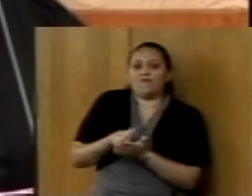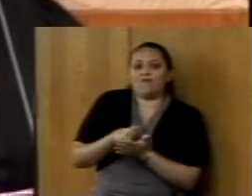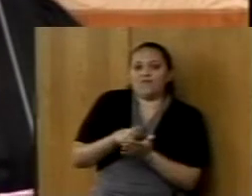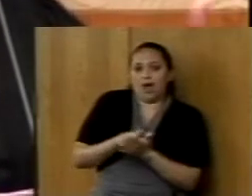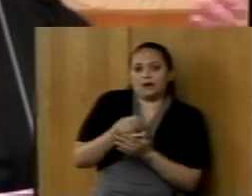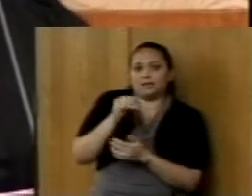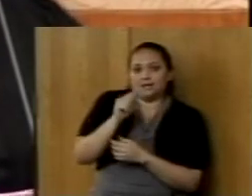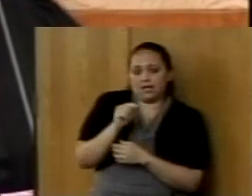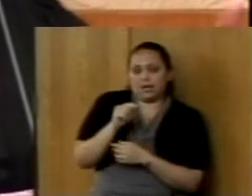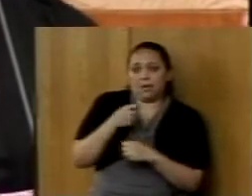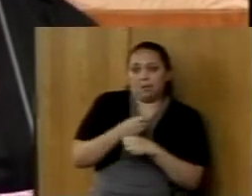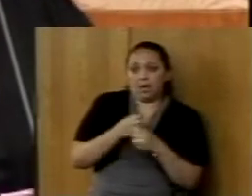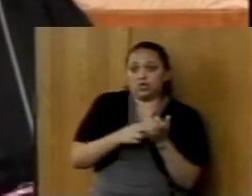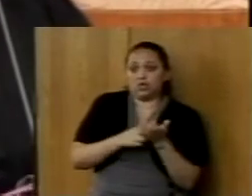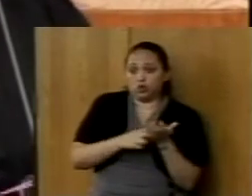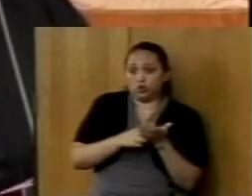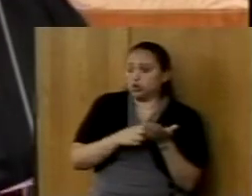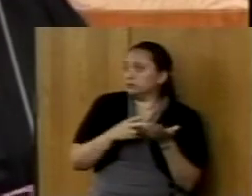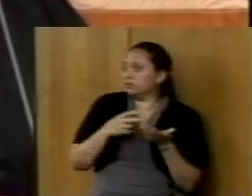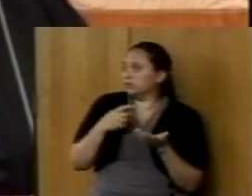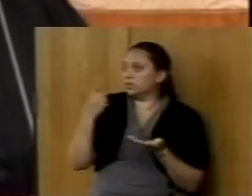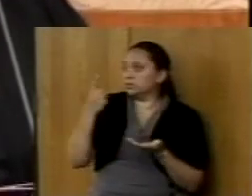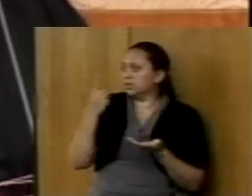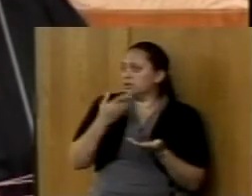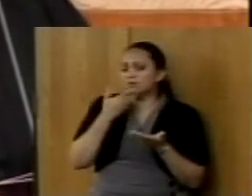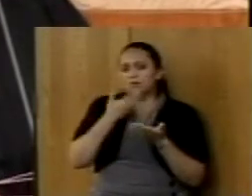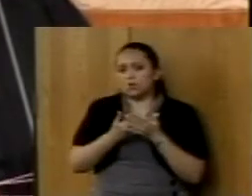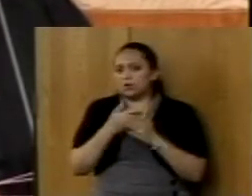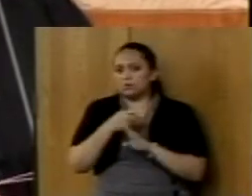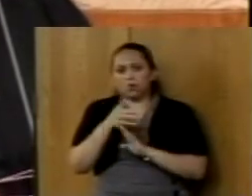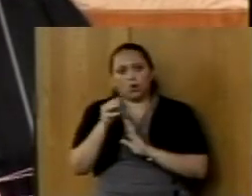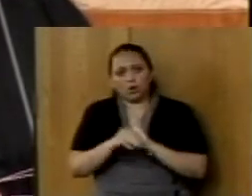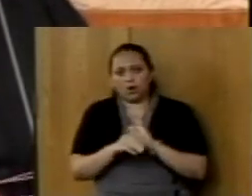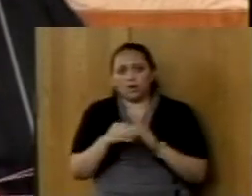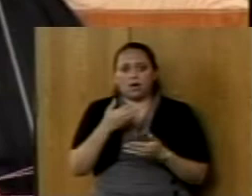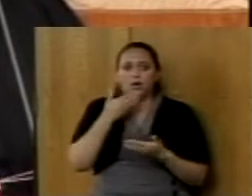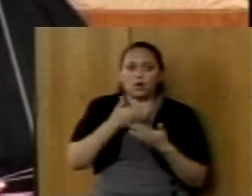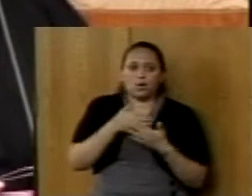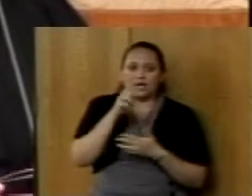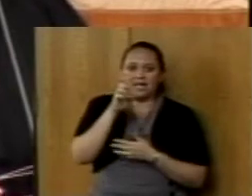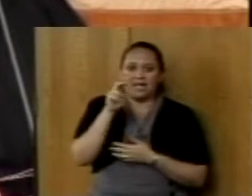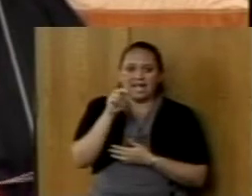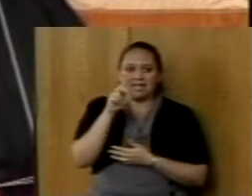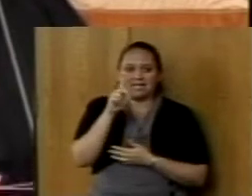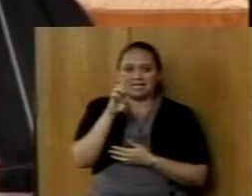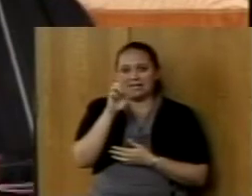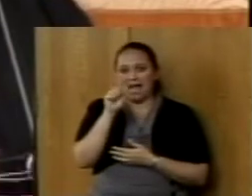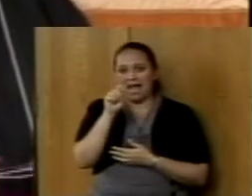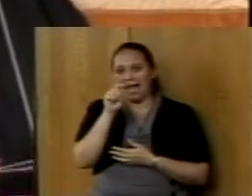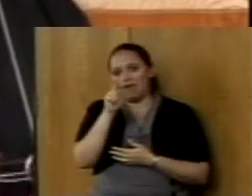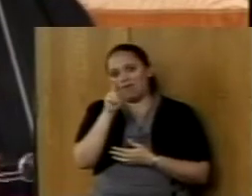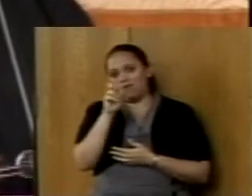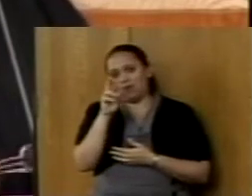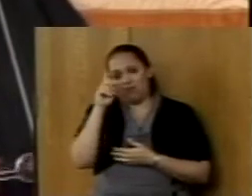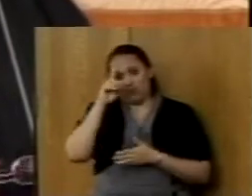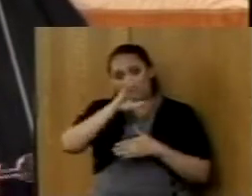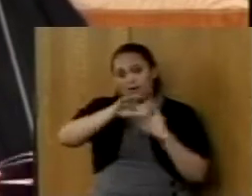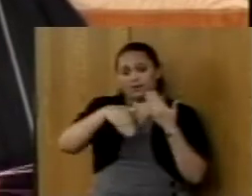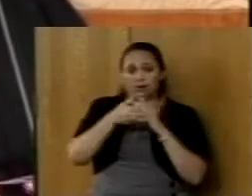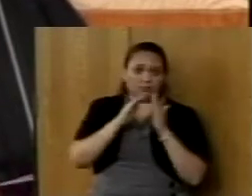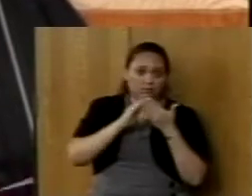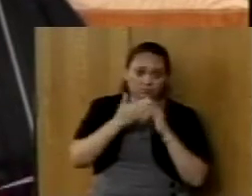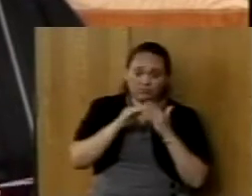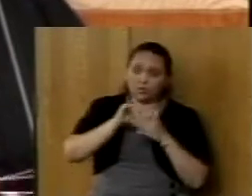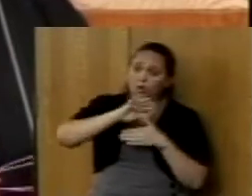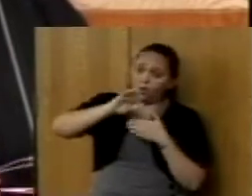and making sure that students, it's just a good program and a good endeavor for the entire community, for